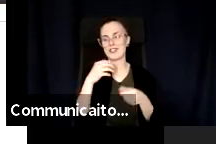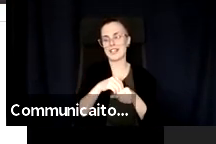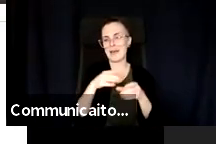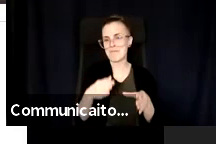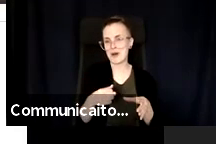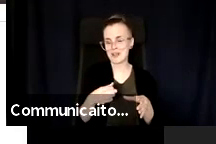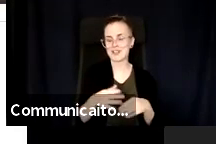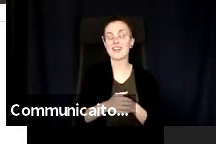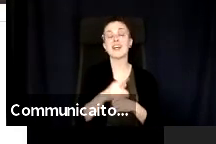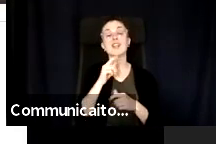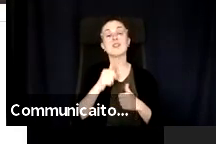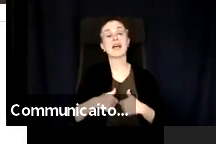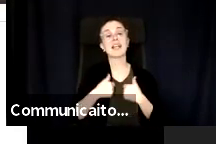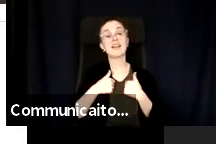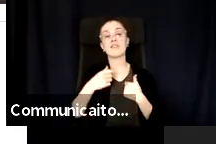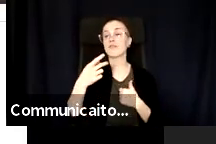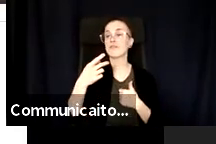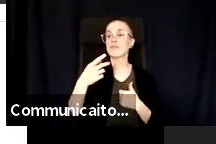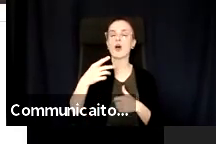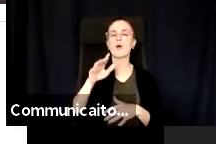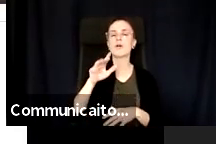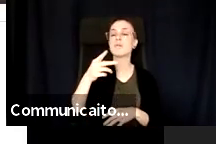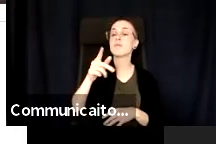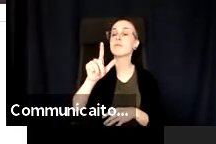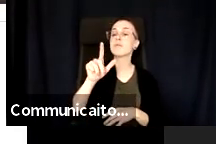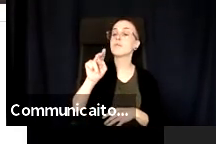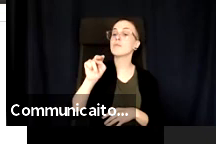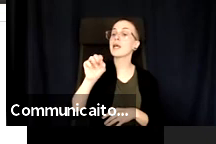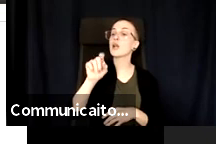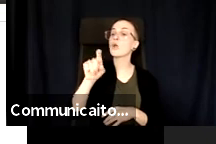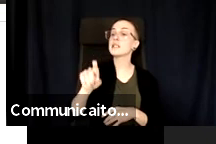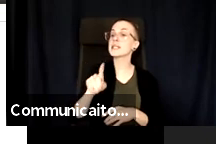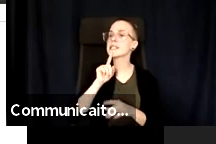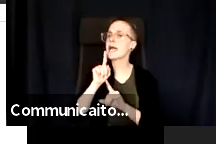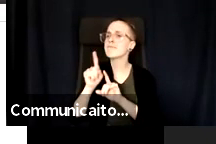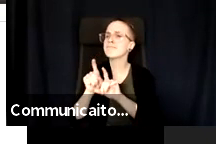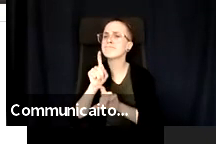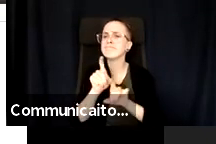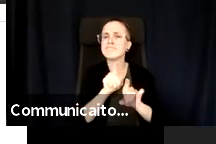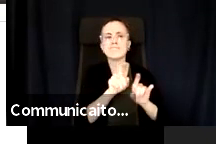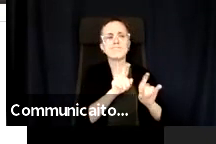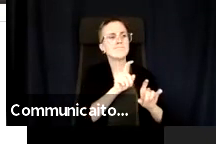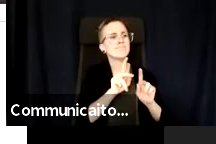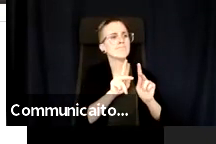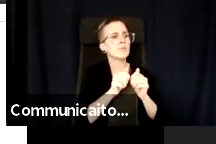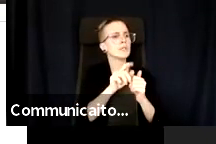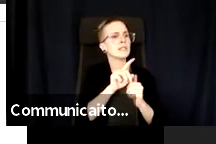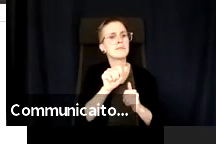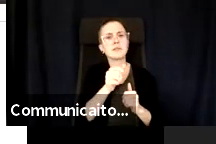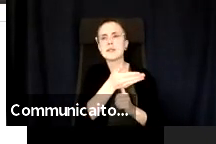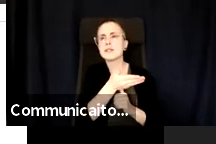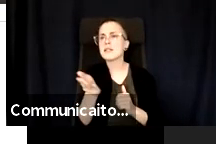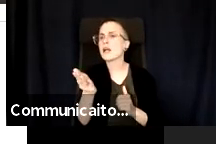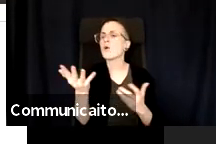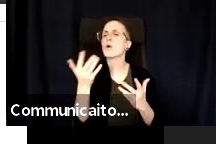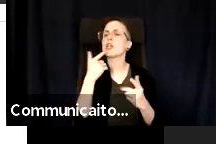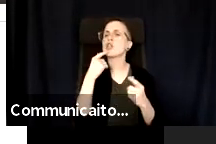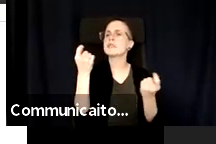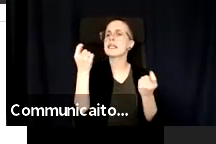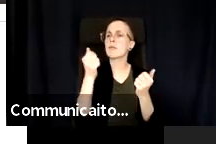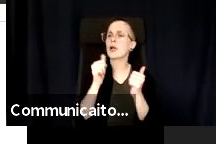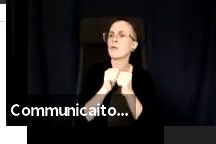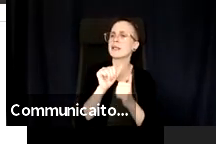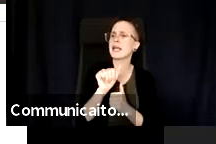with disabilities to see what are they celebrating about the ADA. And I ask agencies too what they're